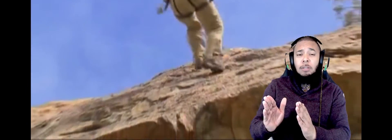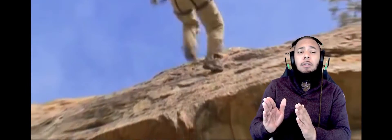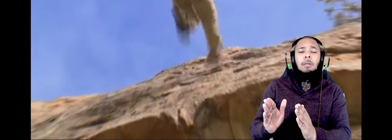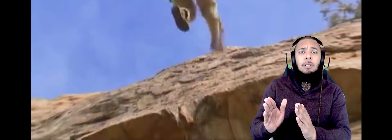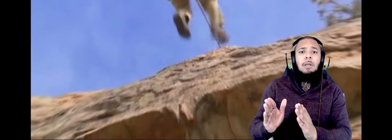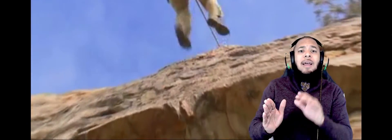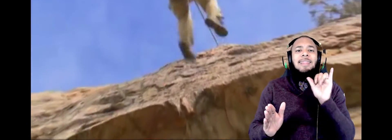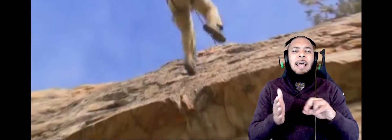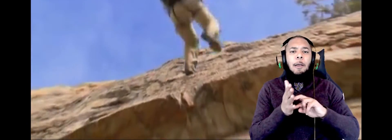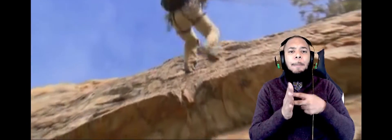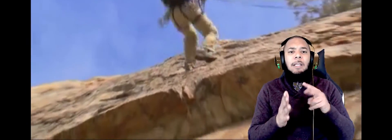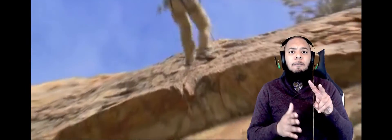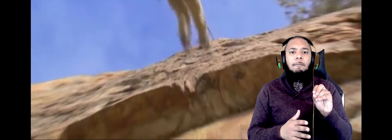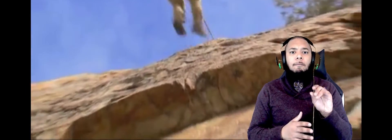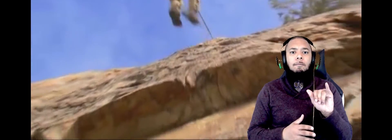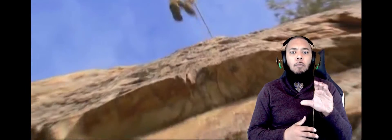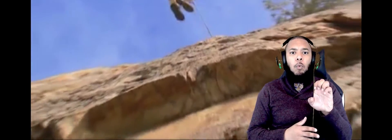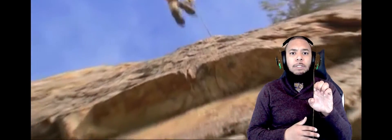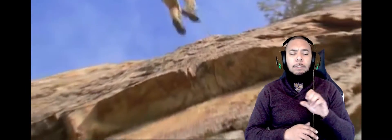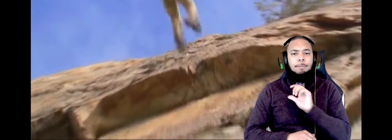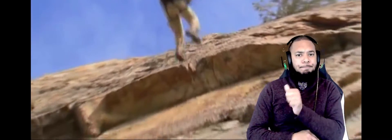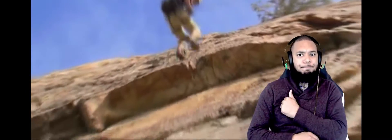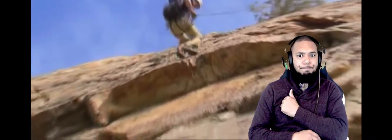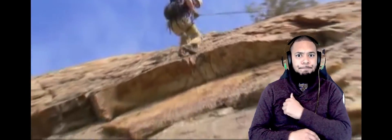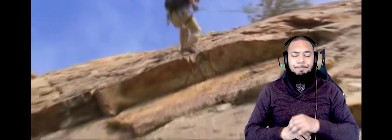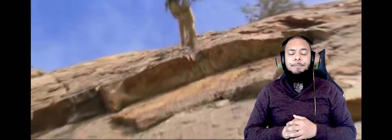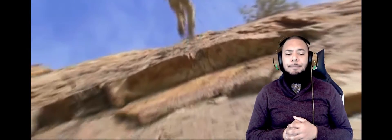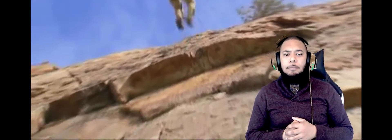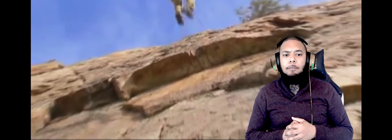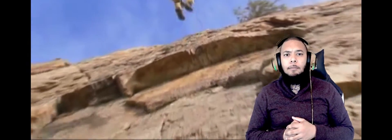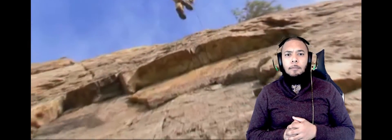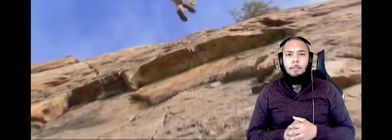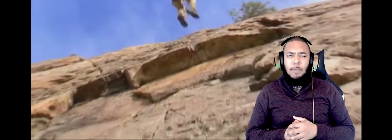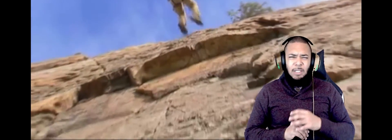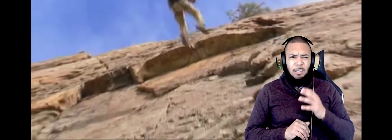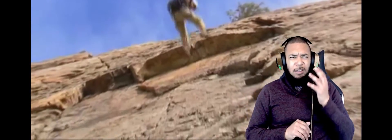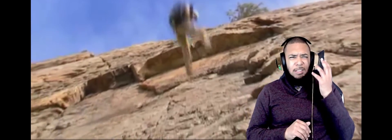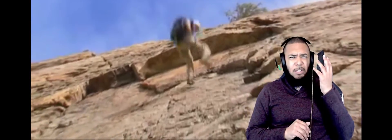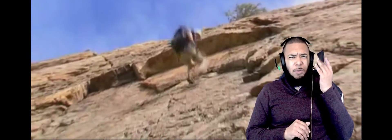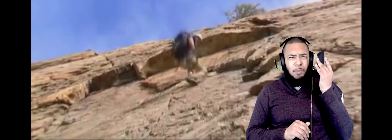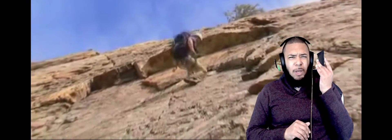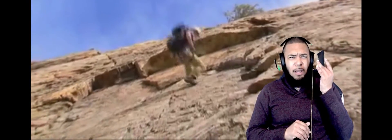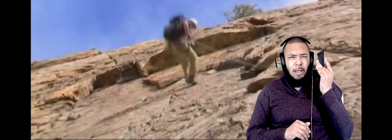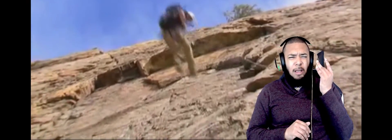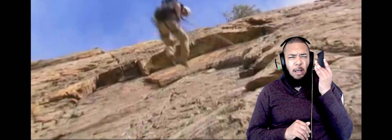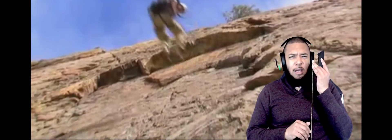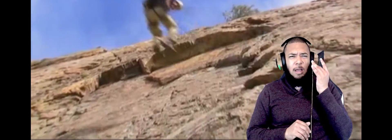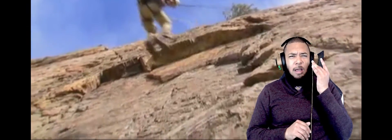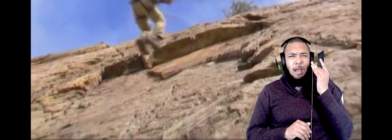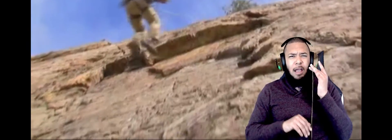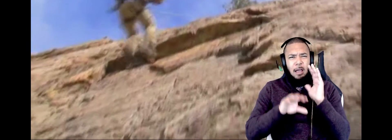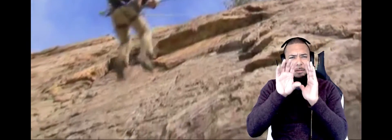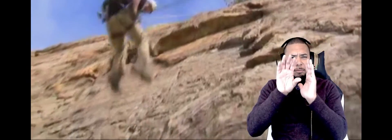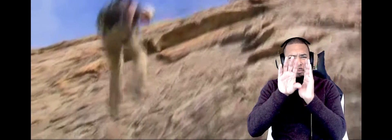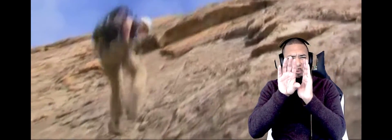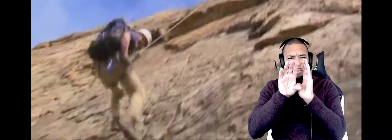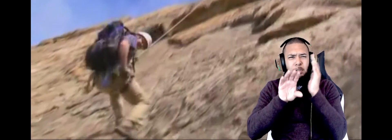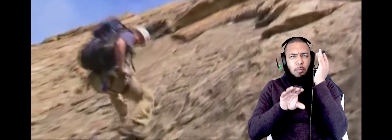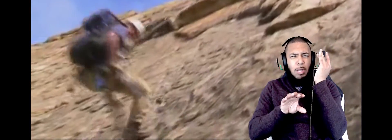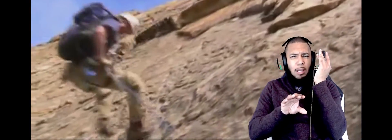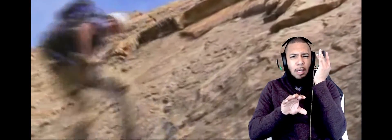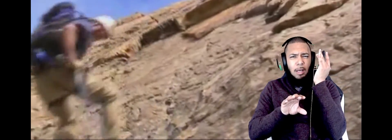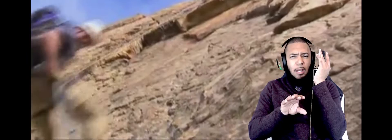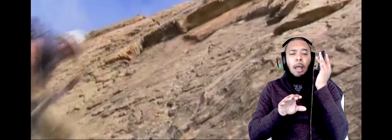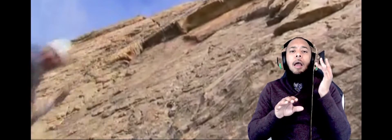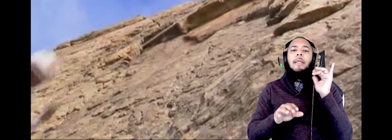That's the voice. Why did the cameraman or the author take this picture? That's